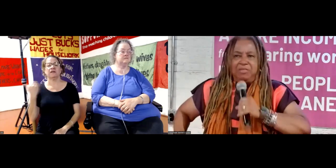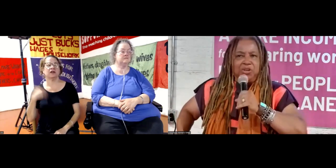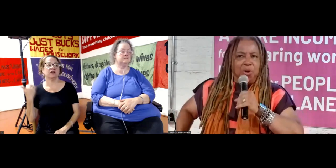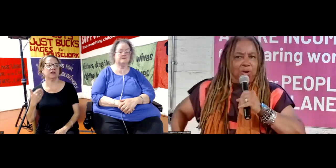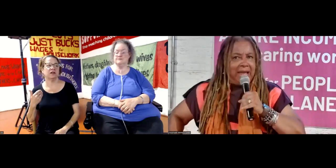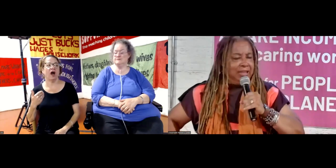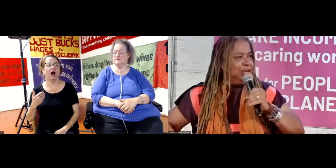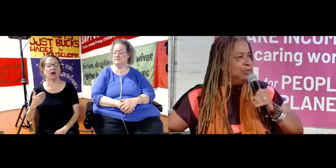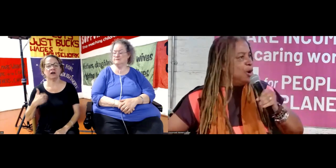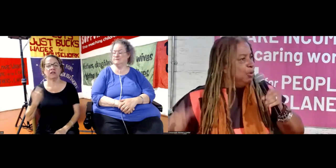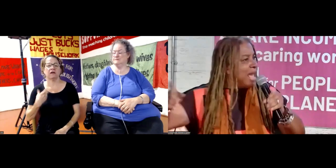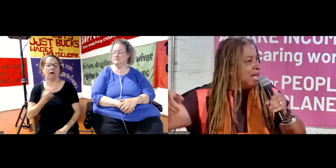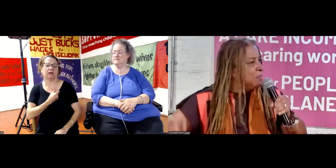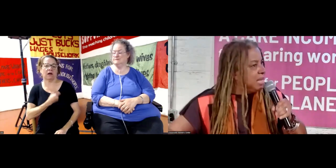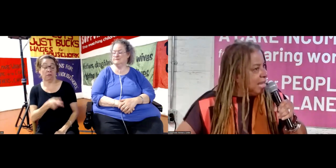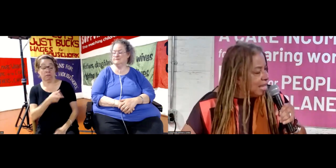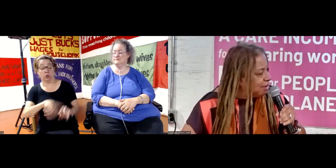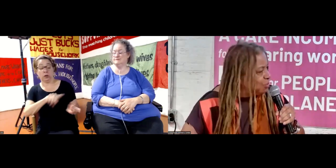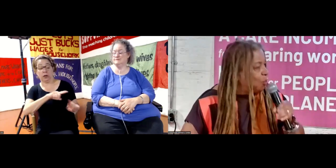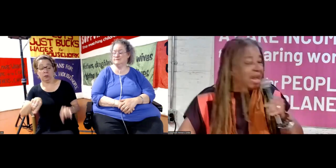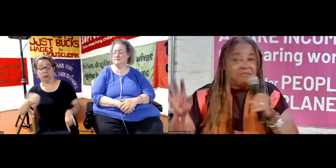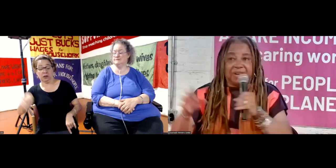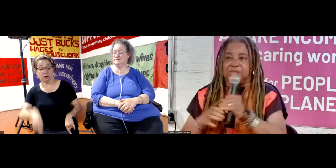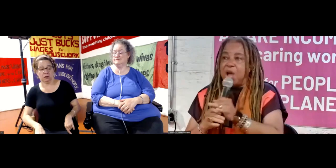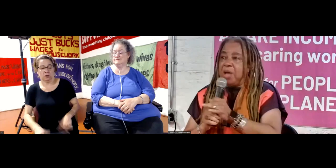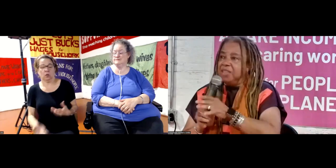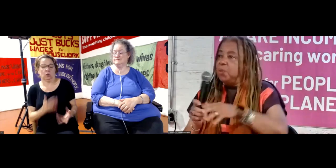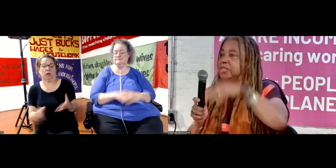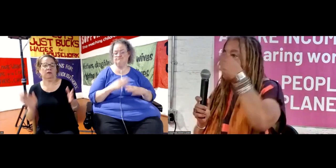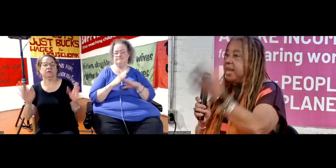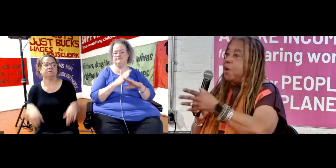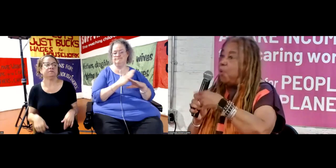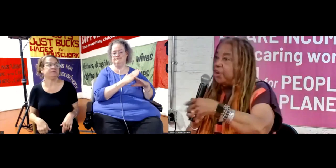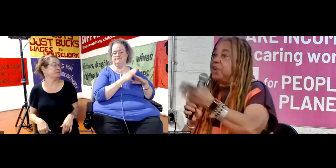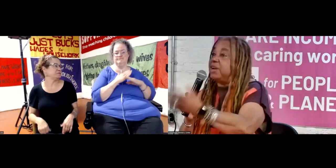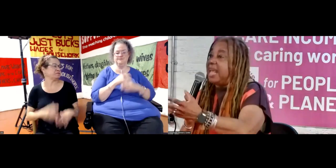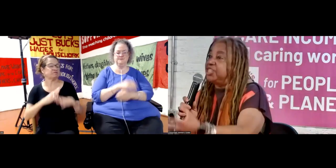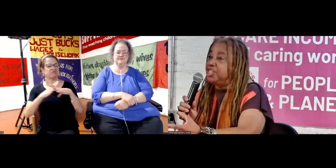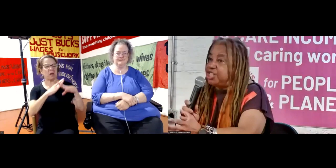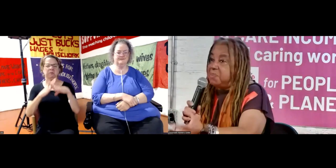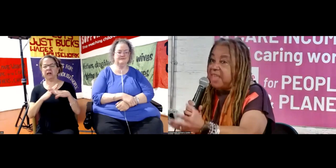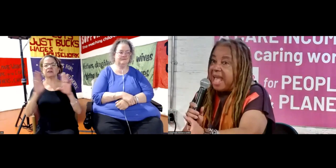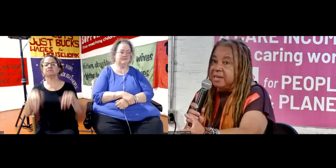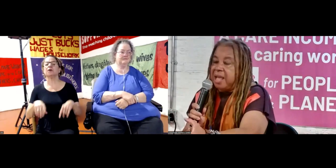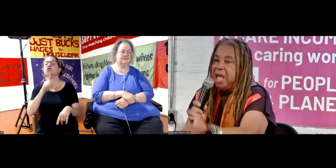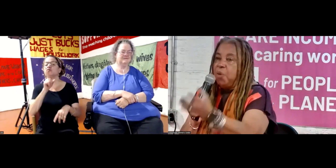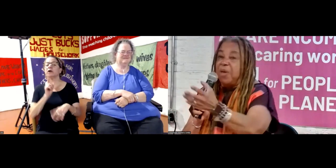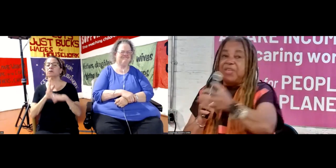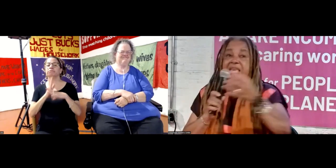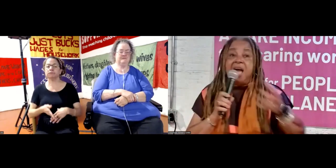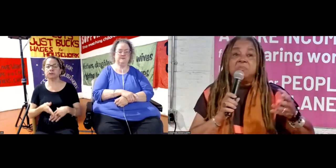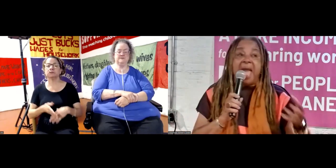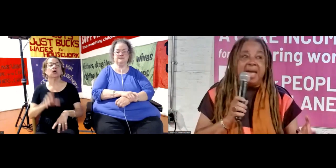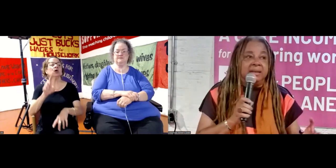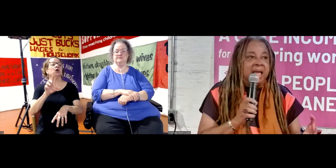there at the door like, you know, no, you can't come in here, whatever. So there was really a working relationship then with